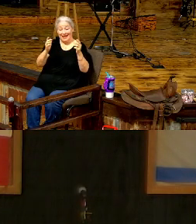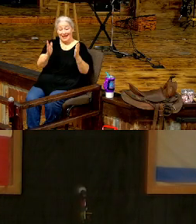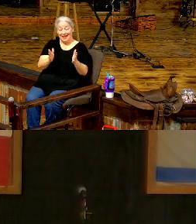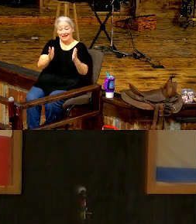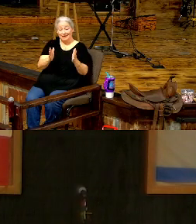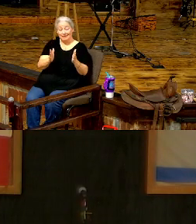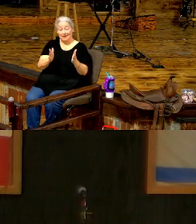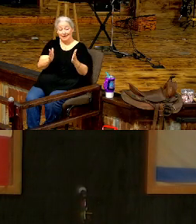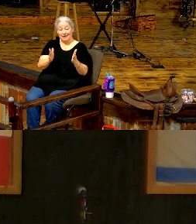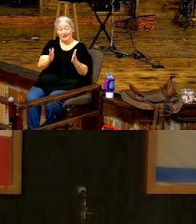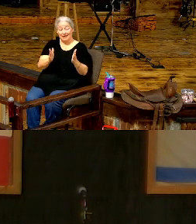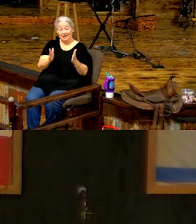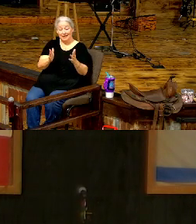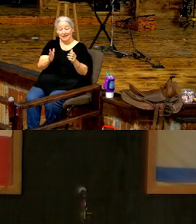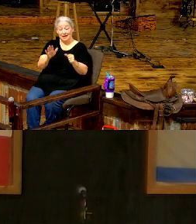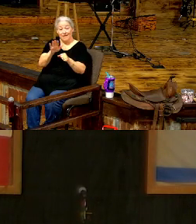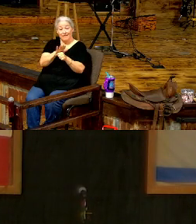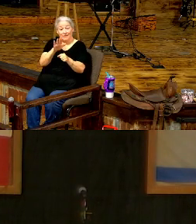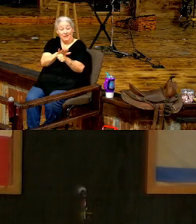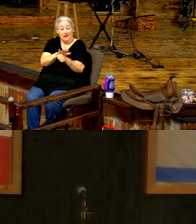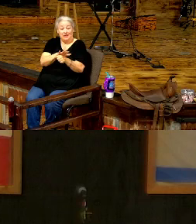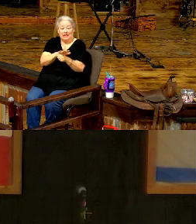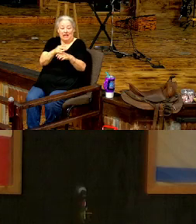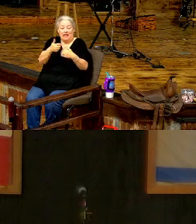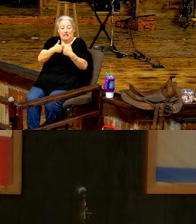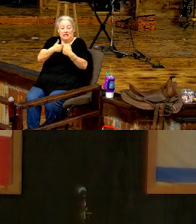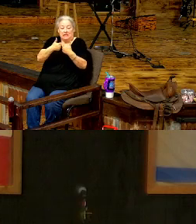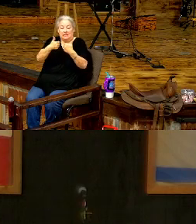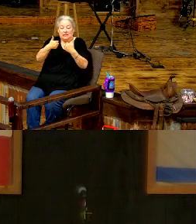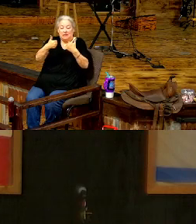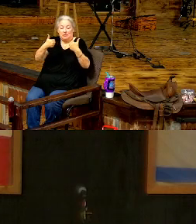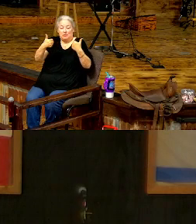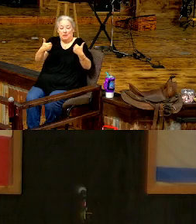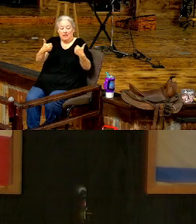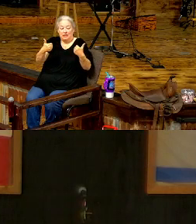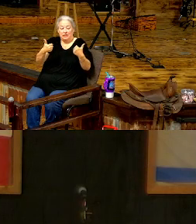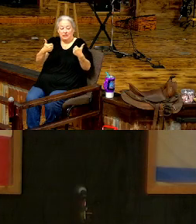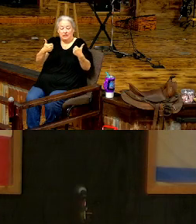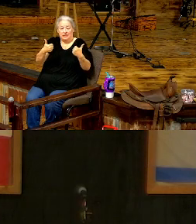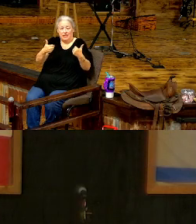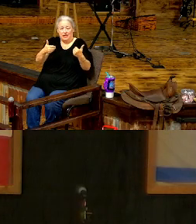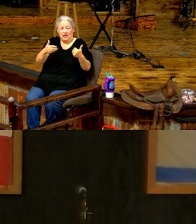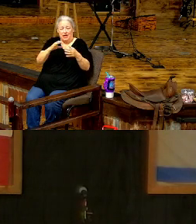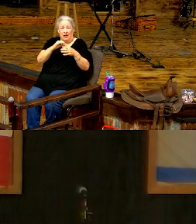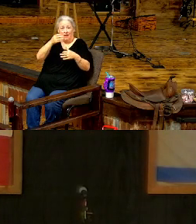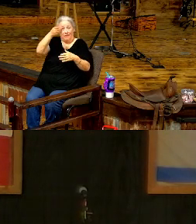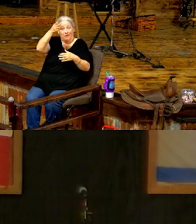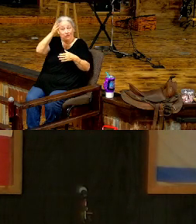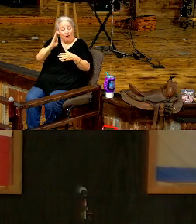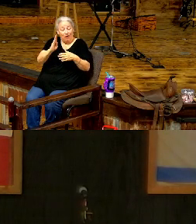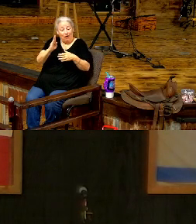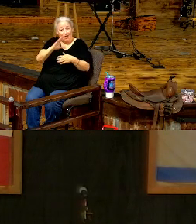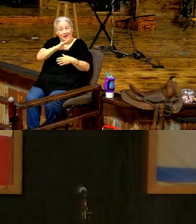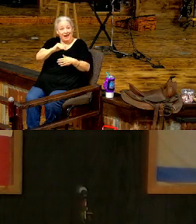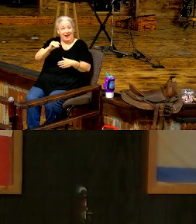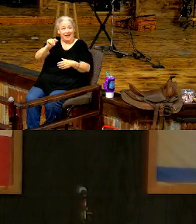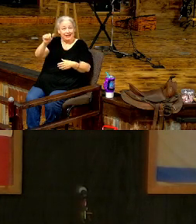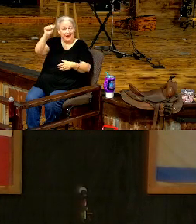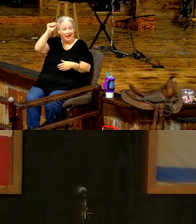fulfill, was the separation. Can you imagine walking in